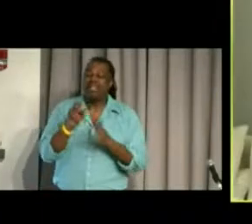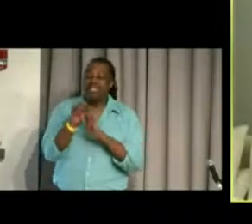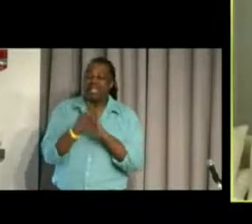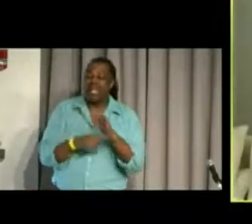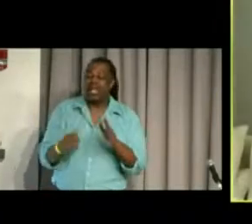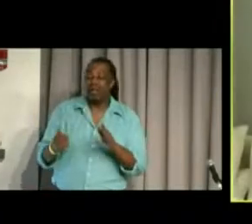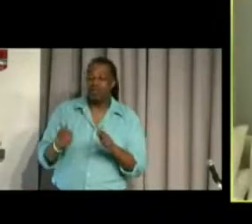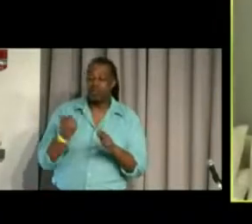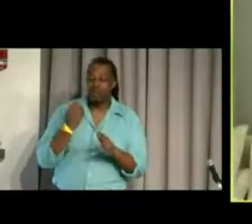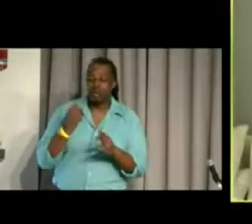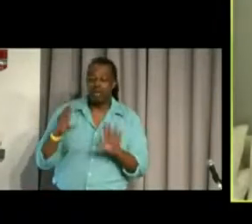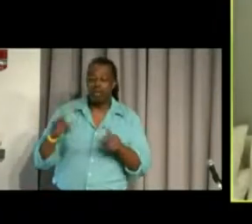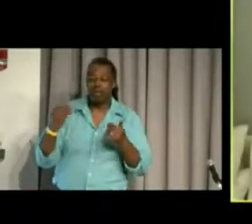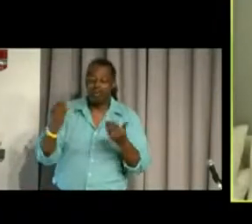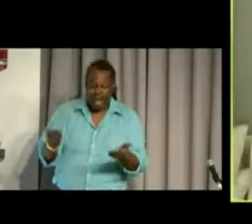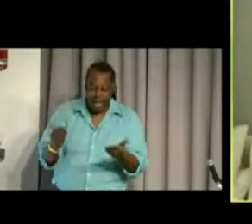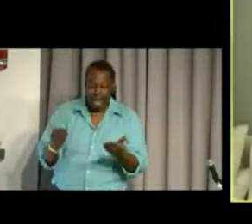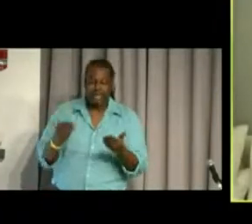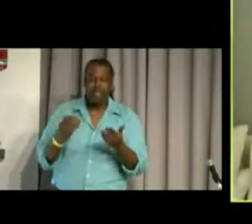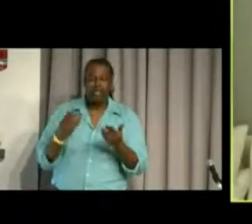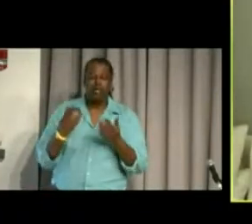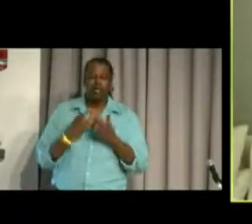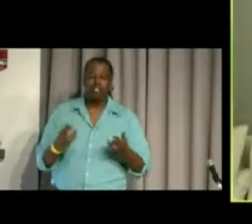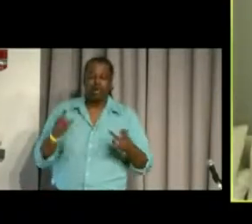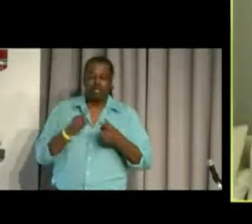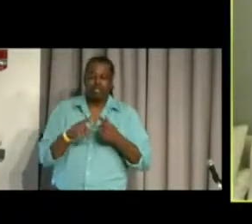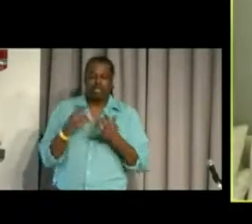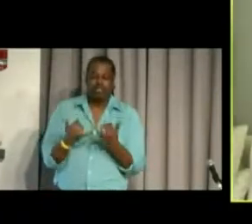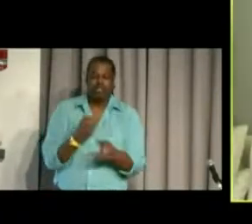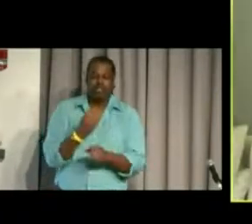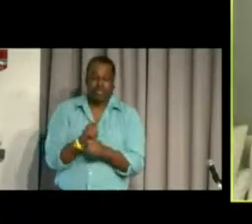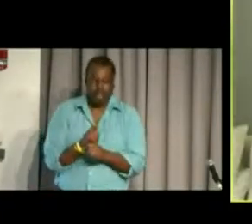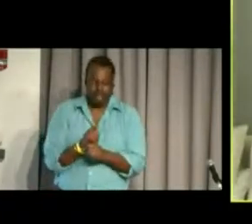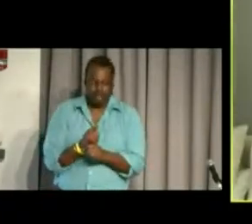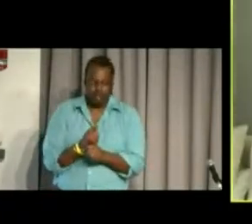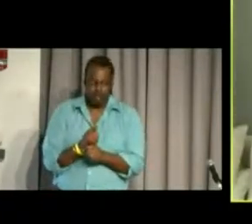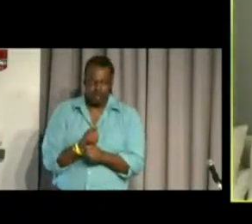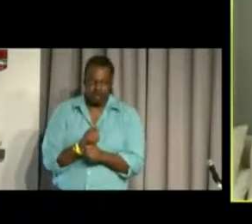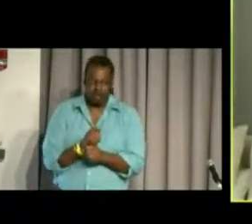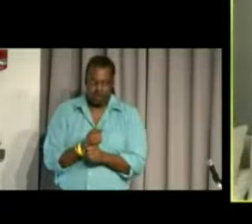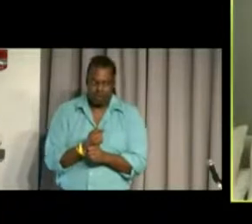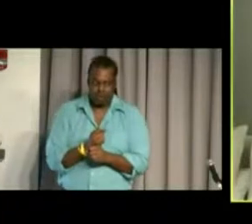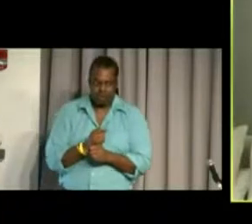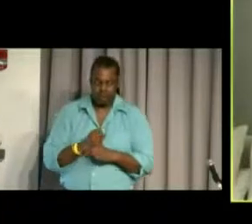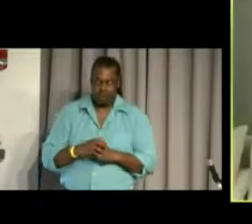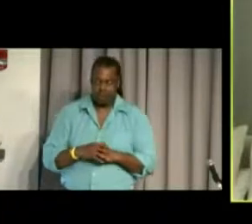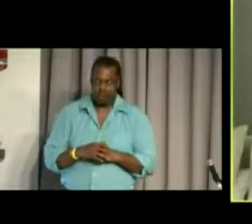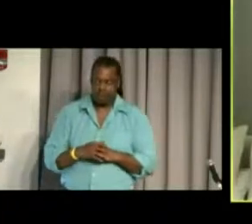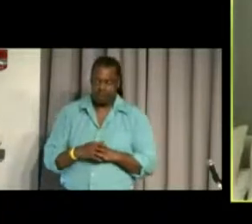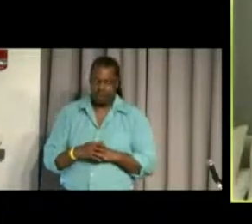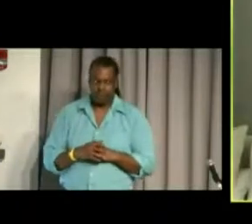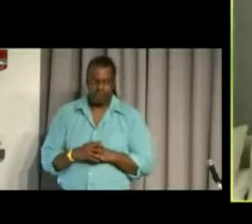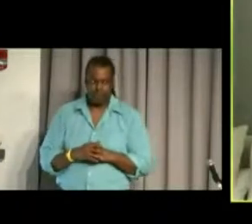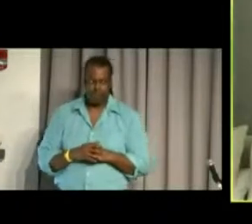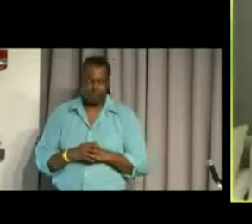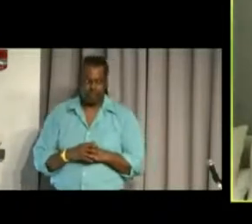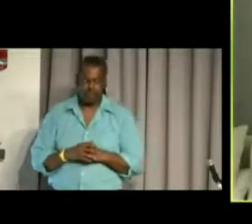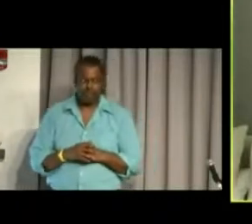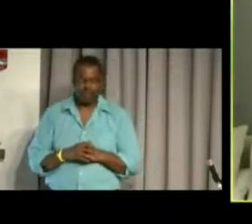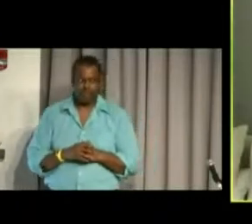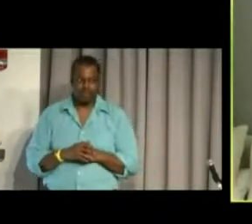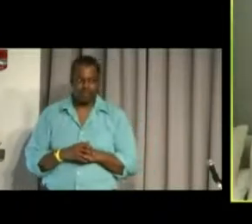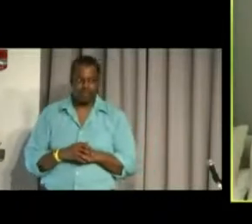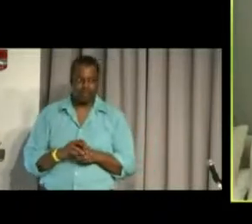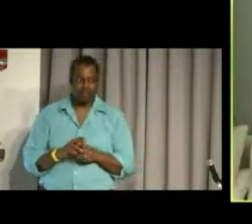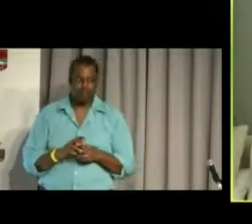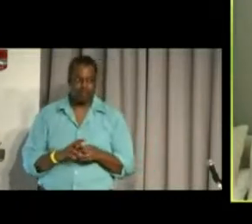to Jackson to fix its infrastructure problems that have existed for literally over 100 years before it ever entered into Black